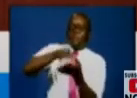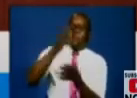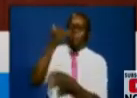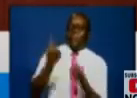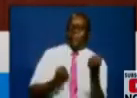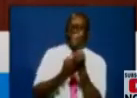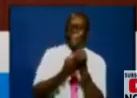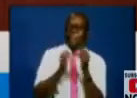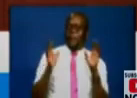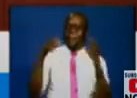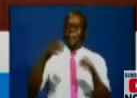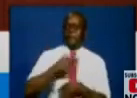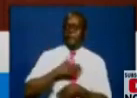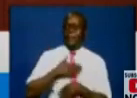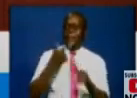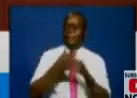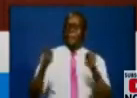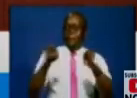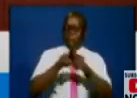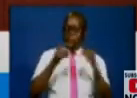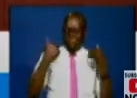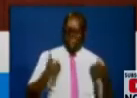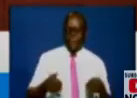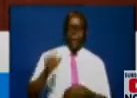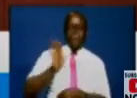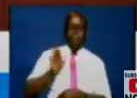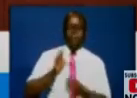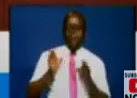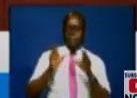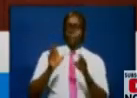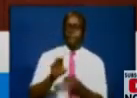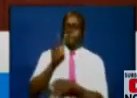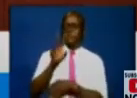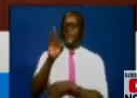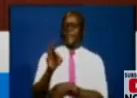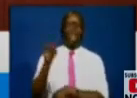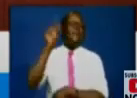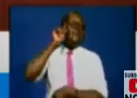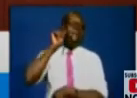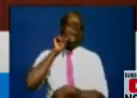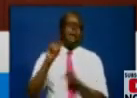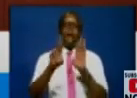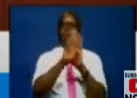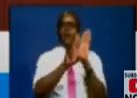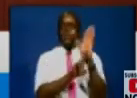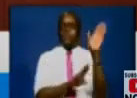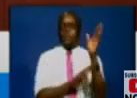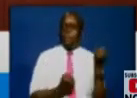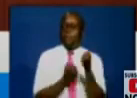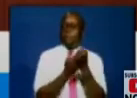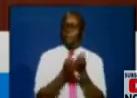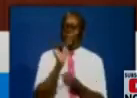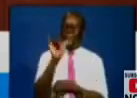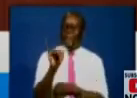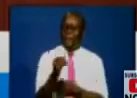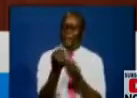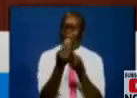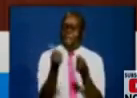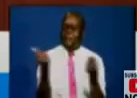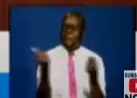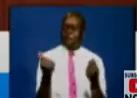my party, but I'm also a woman, and I'm pushing for the two-third gender rule, and I'm pushing that out of the very few, a